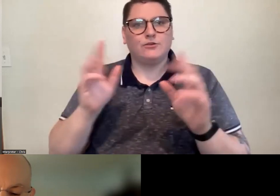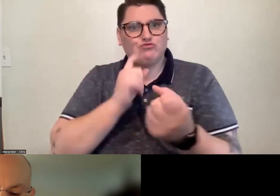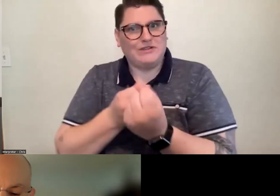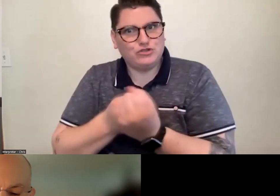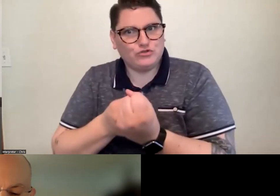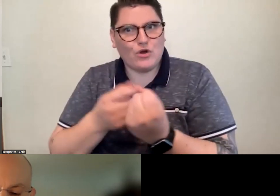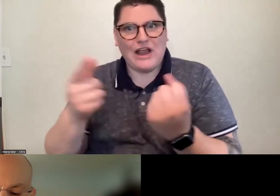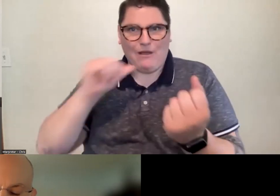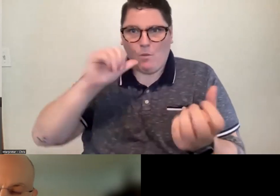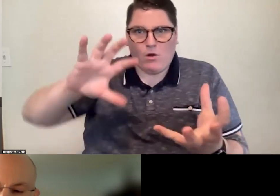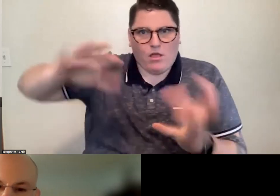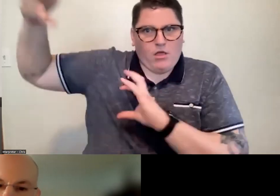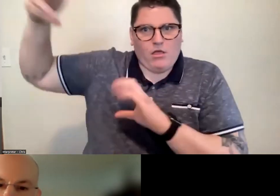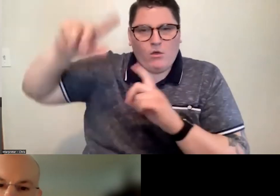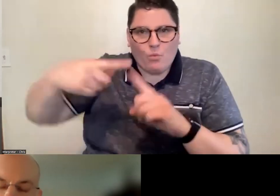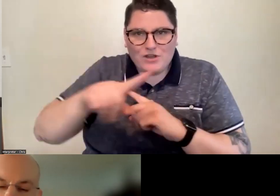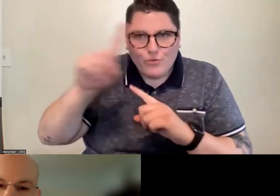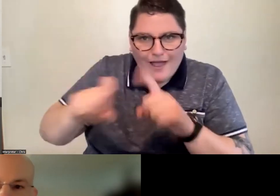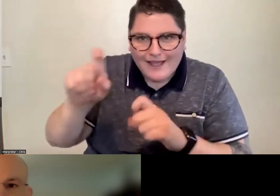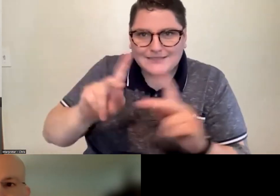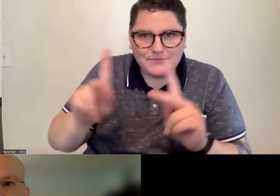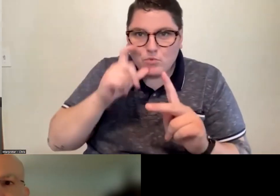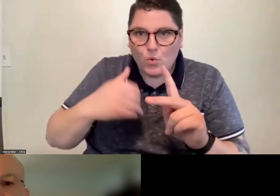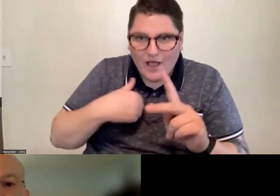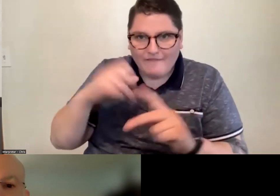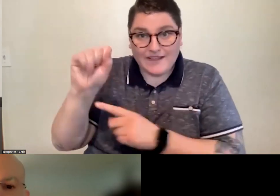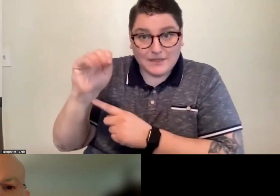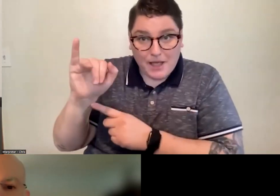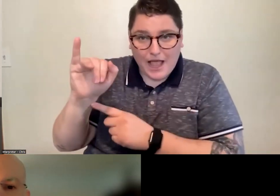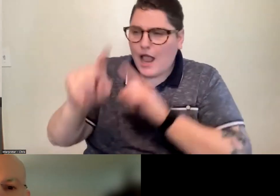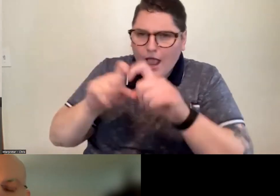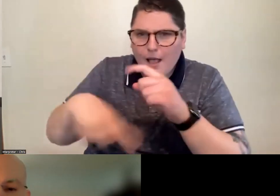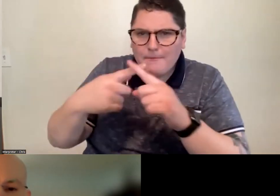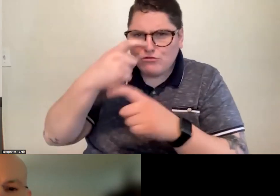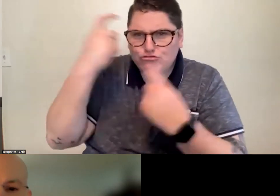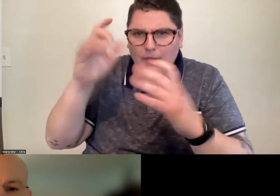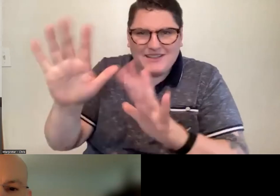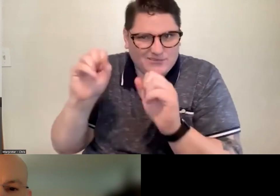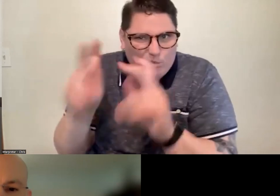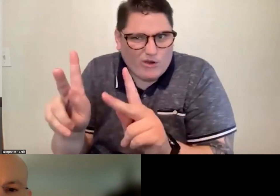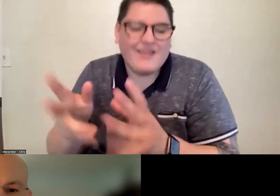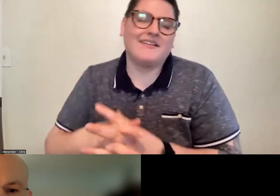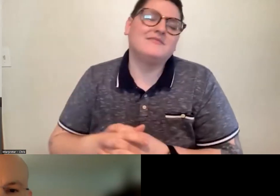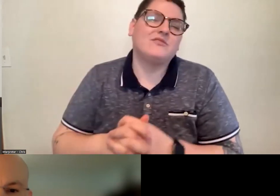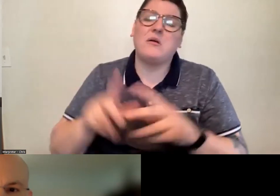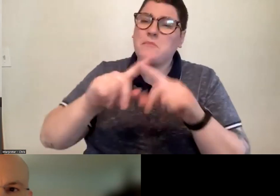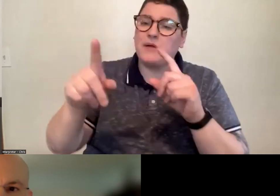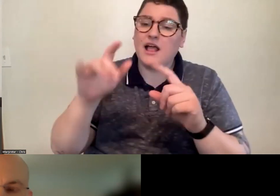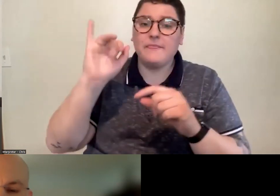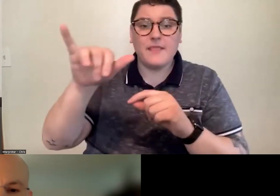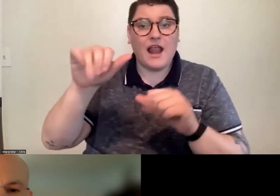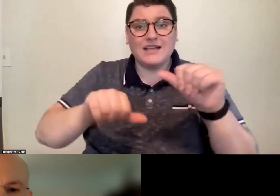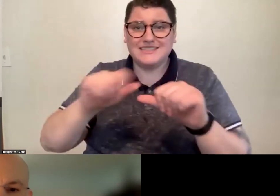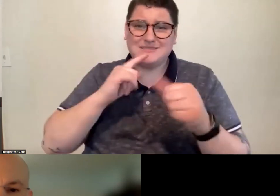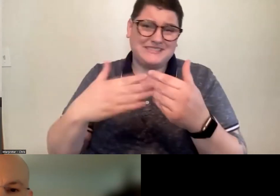not break loose when you ask people with serious mental illness about trauma. But it's a fairly easy trauma assessment to